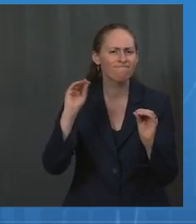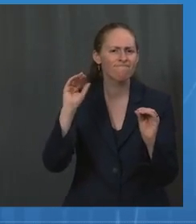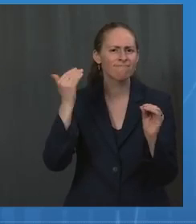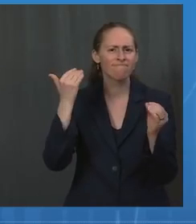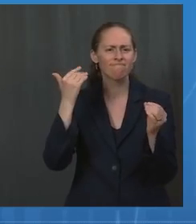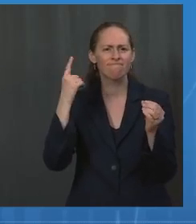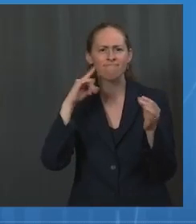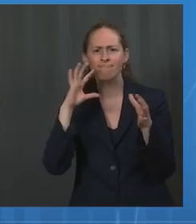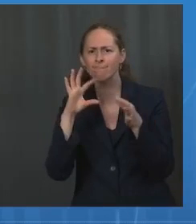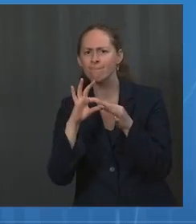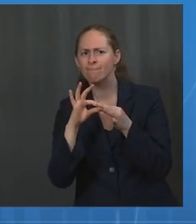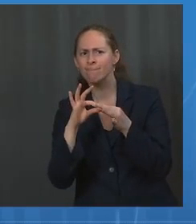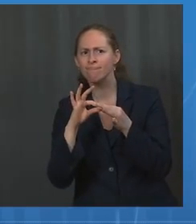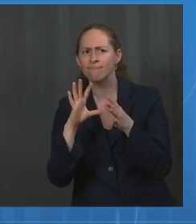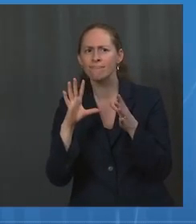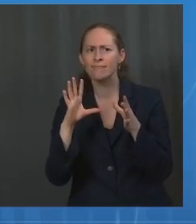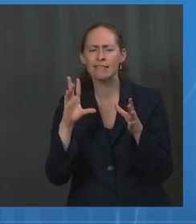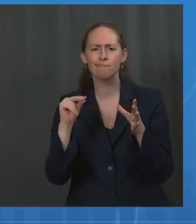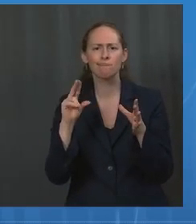No.